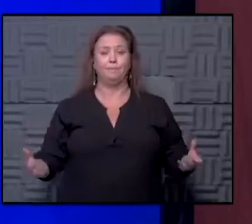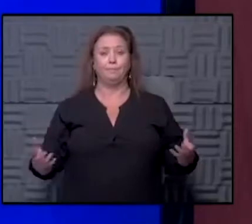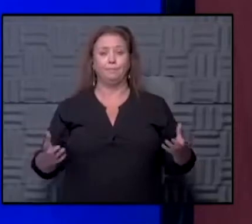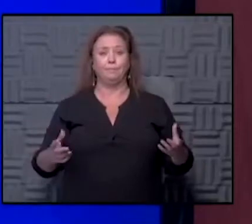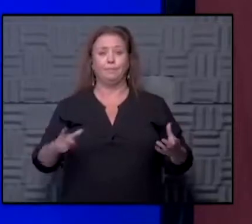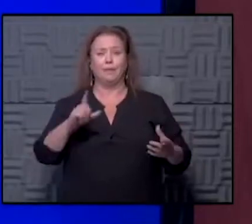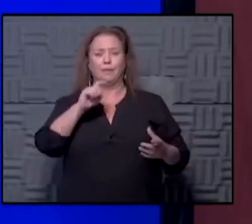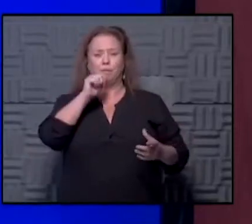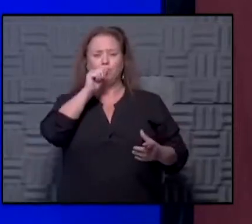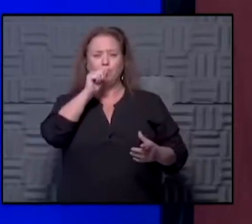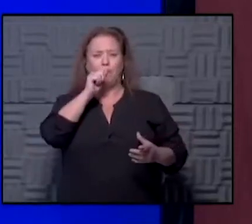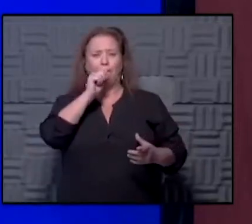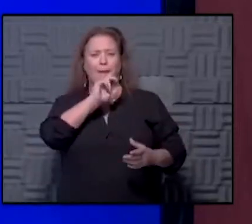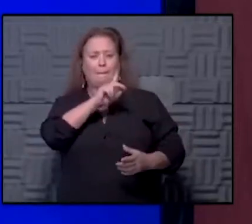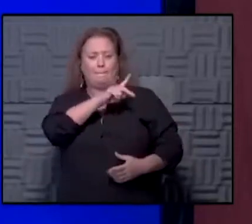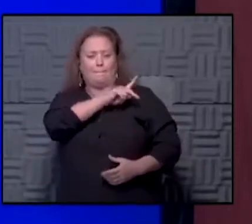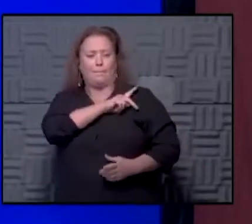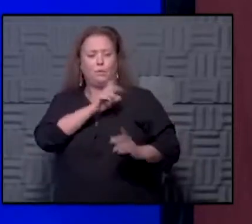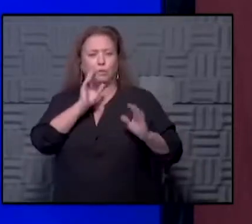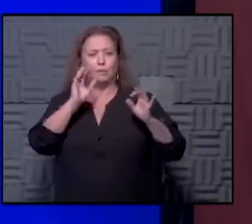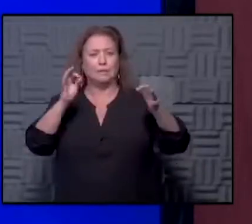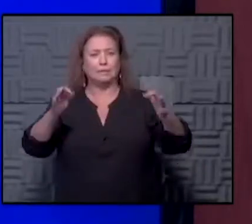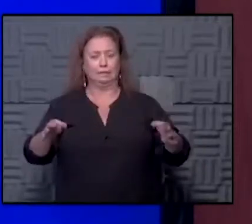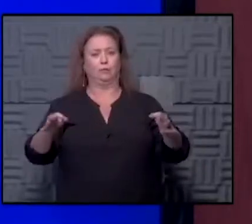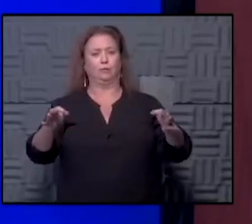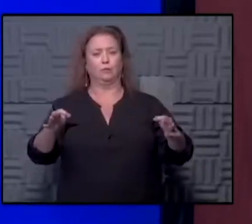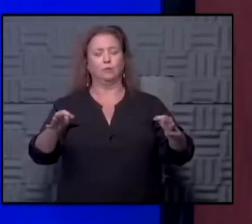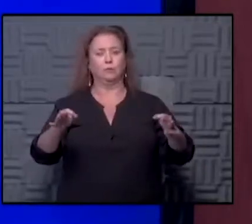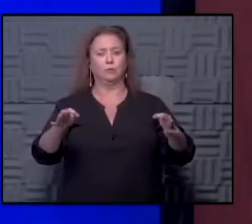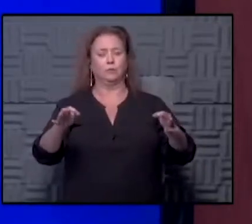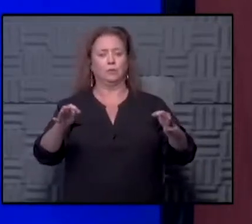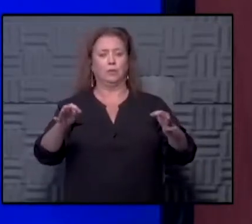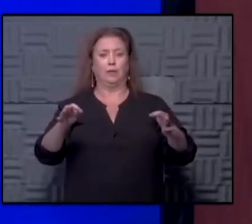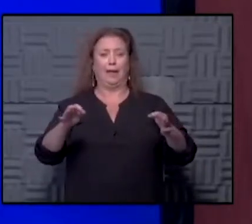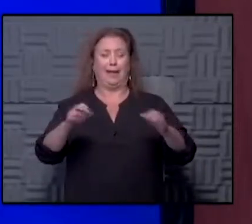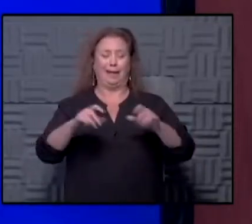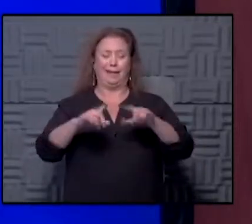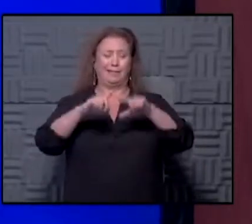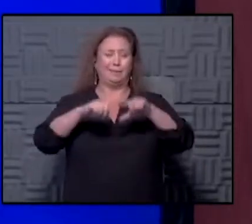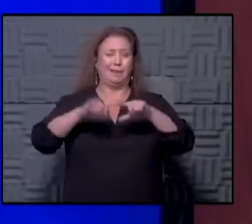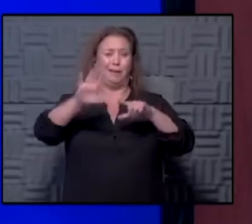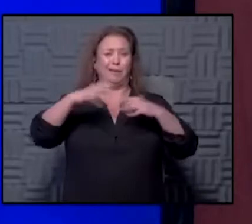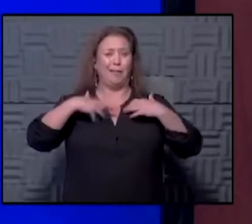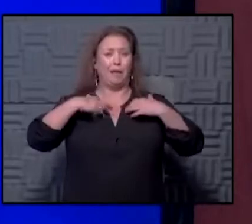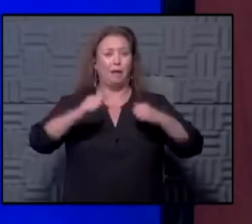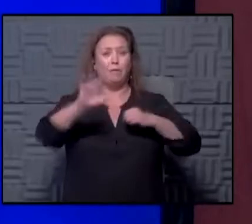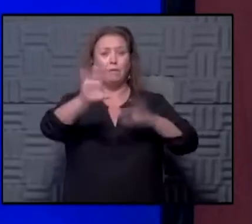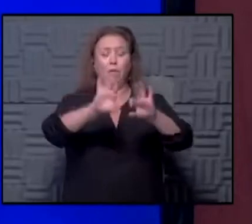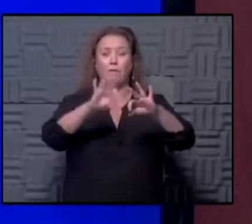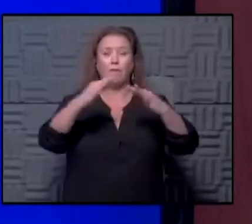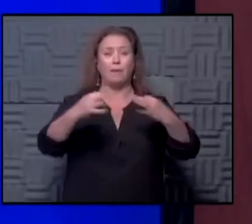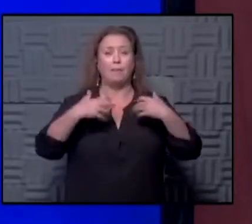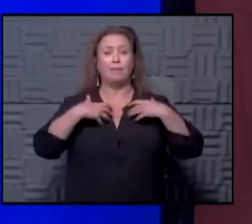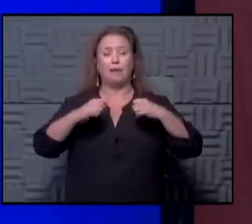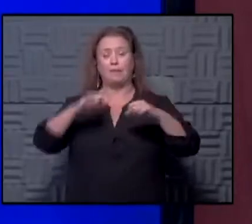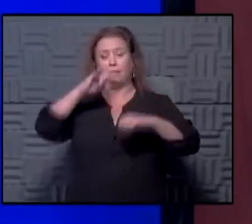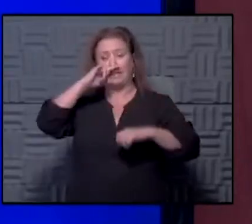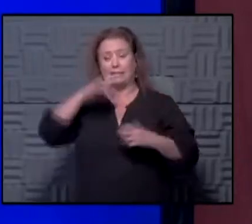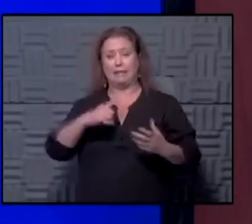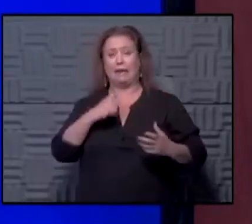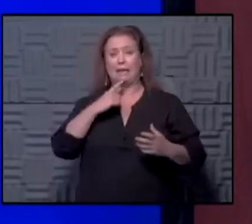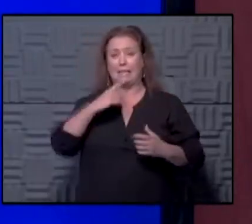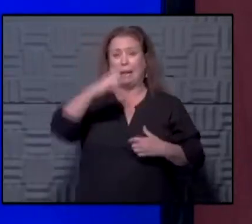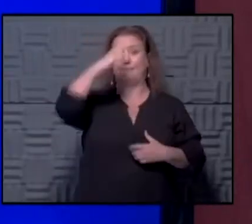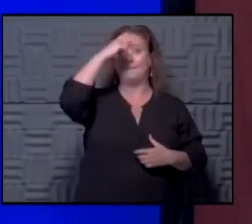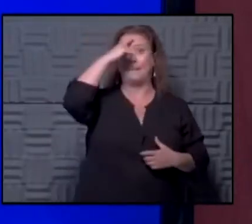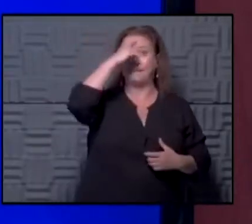largely a private and personal decision, as well that's based upon the health of your family, the health of your kids. And I mean, but that by saying that, both